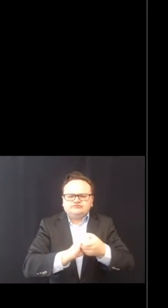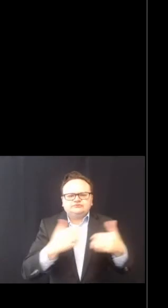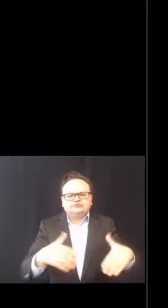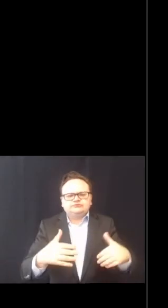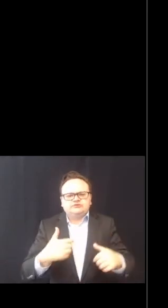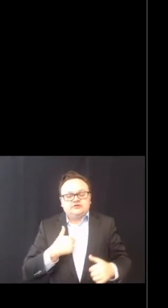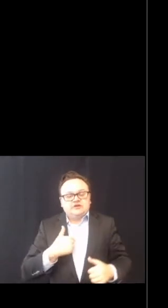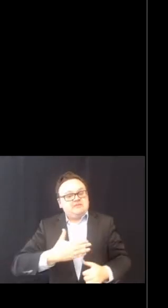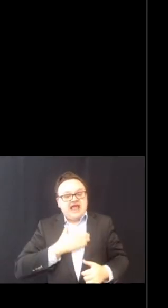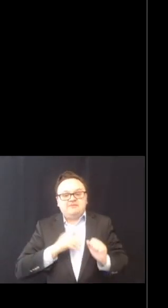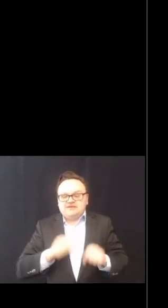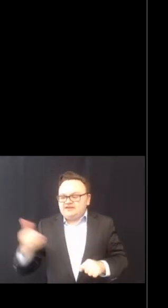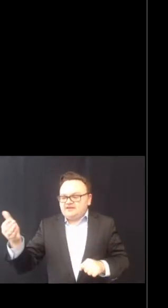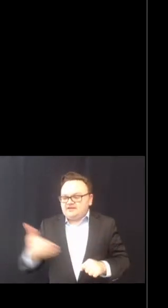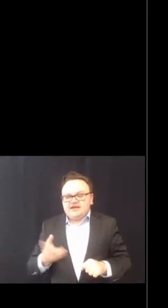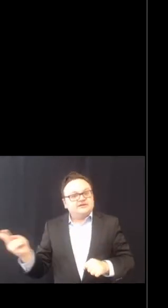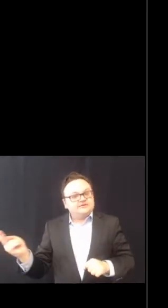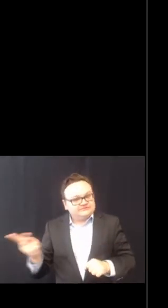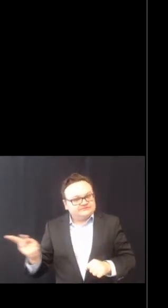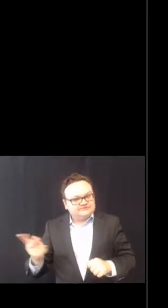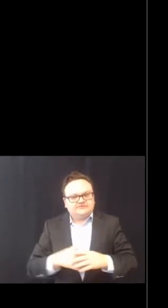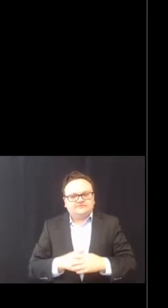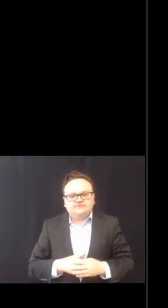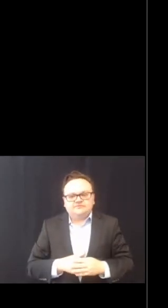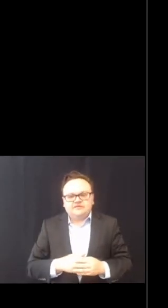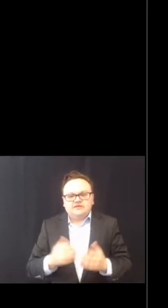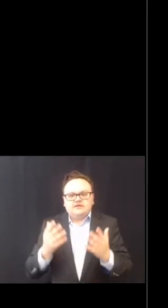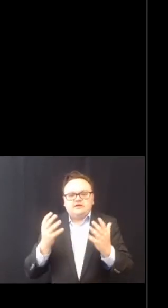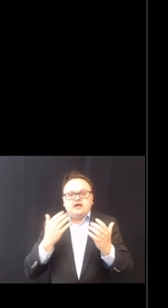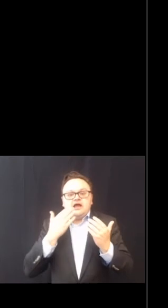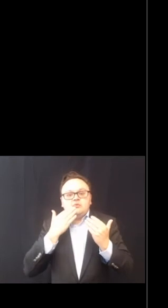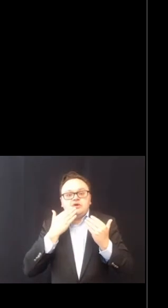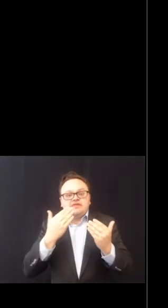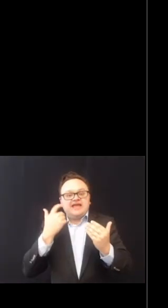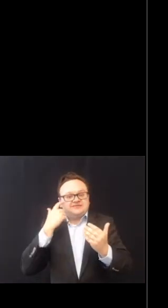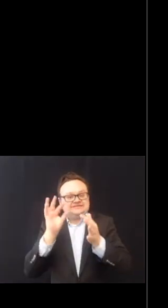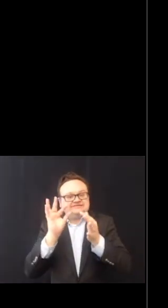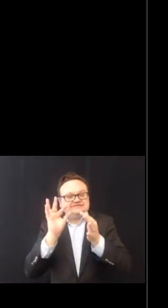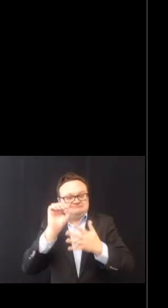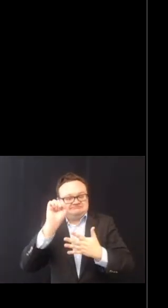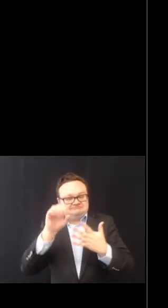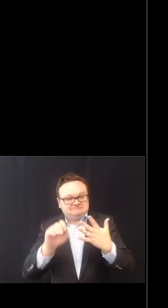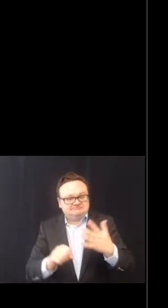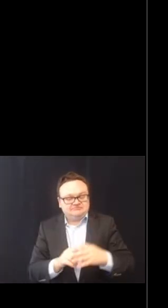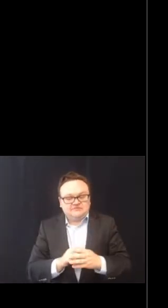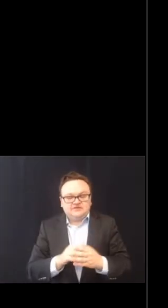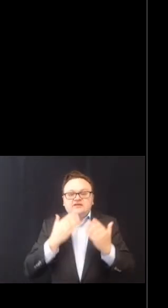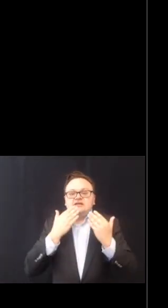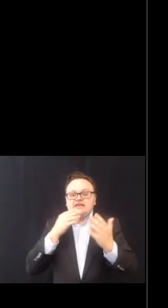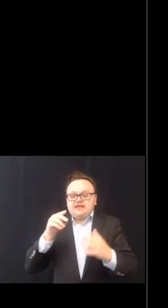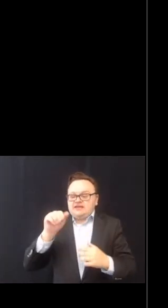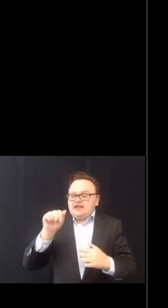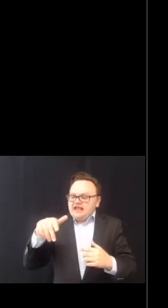to make that happen. So thanks all the people that I mentioned. Thank you guys in your organization for doing what you